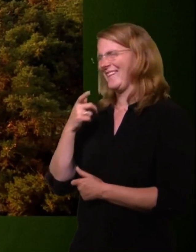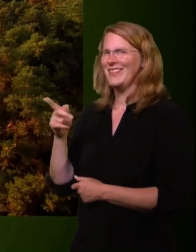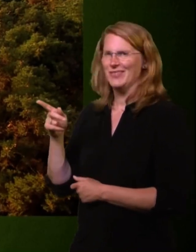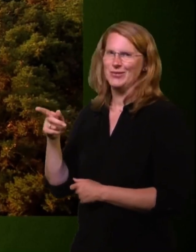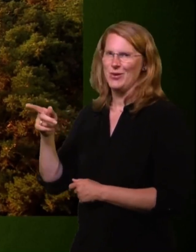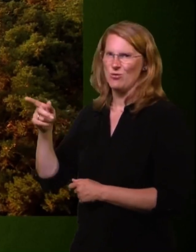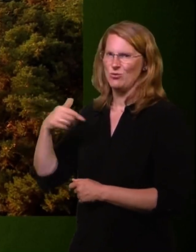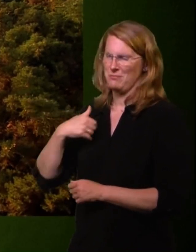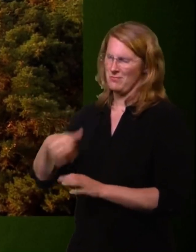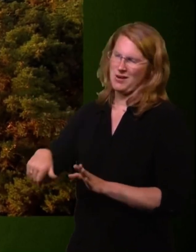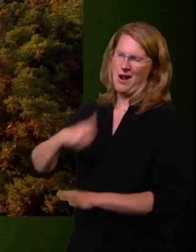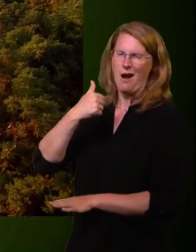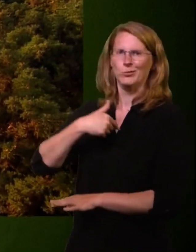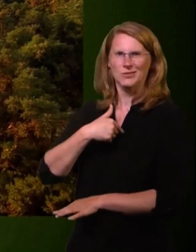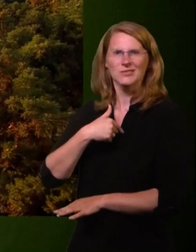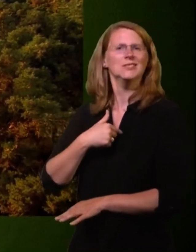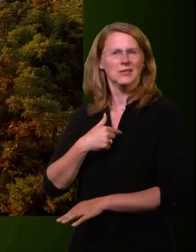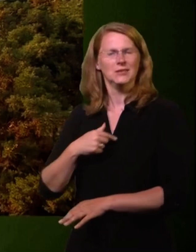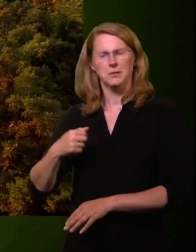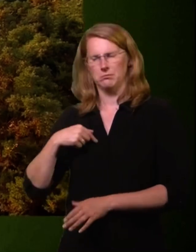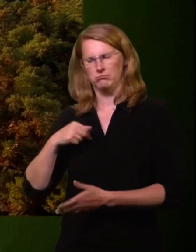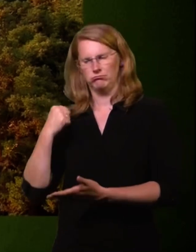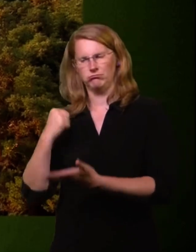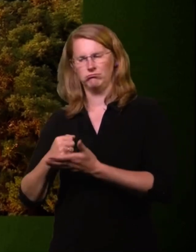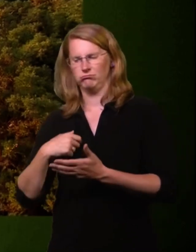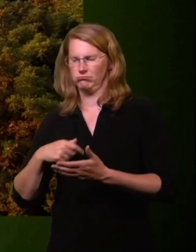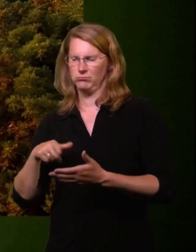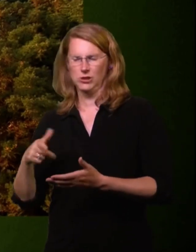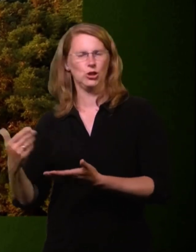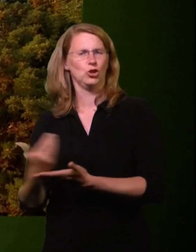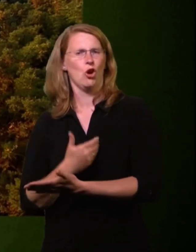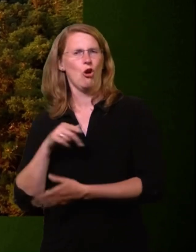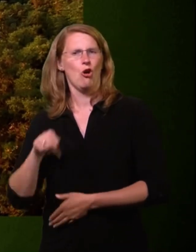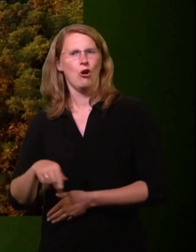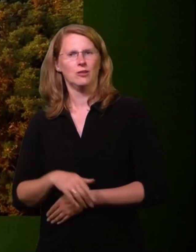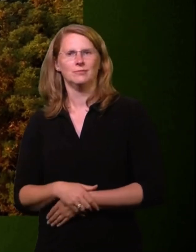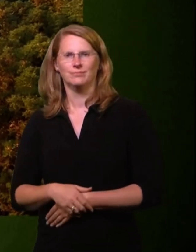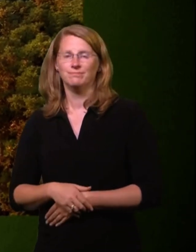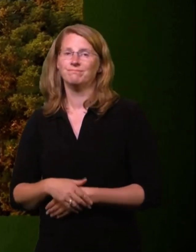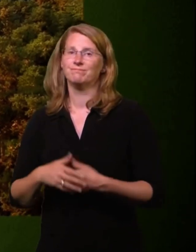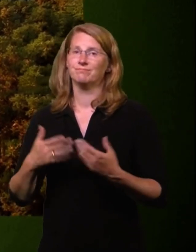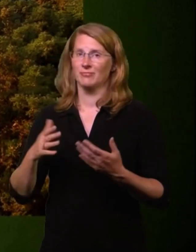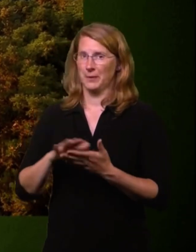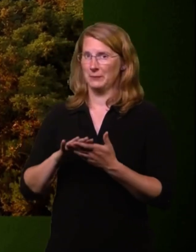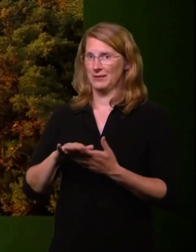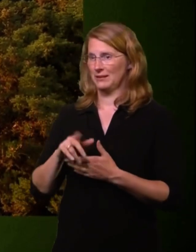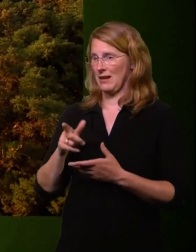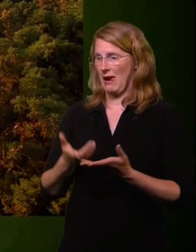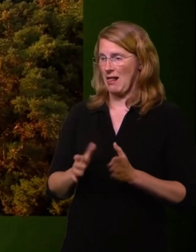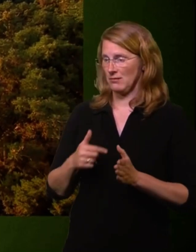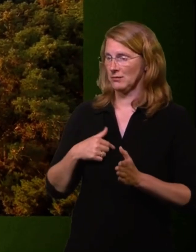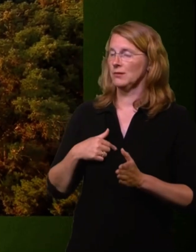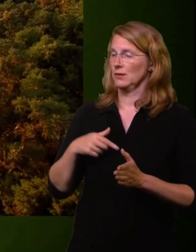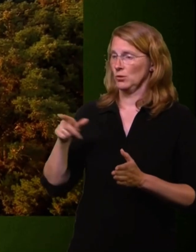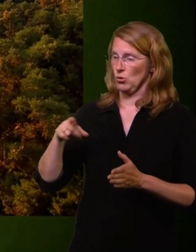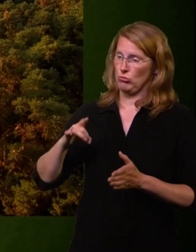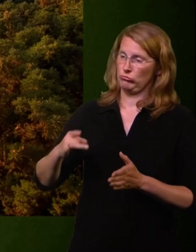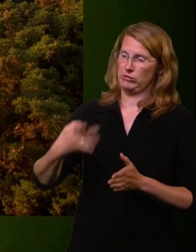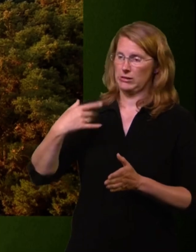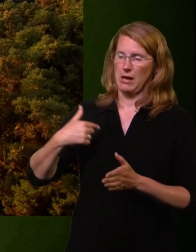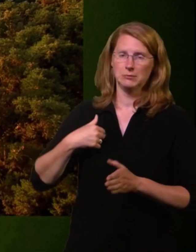then you chuck me My out checkbook's of secure. you chuck me out of the nest and I get rejected, and then you win